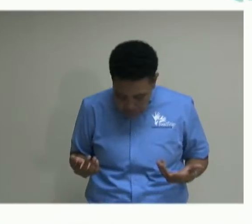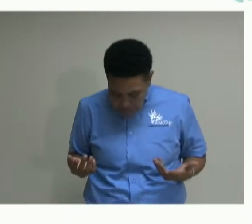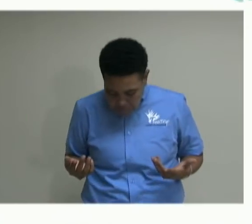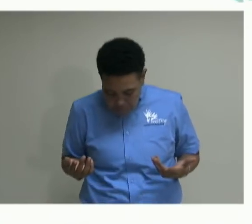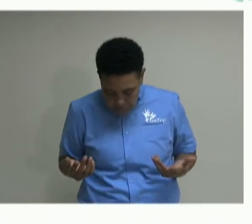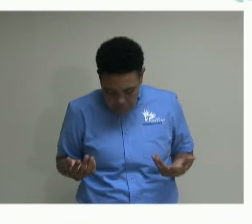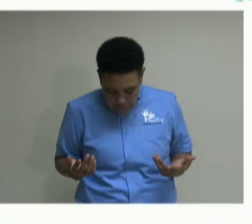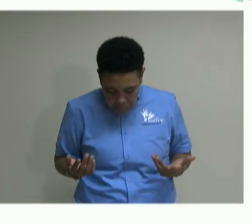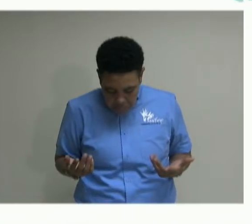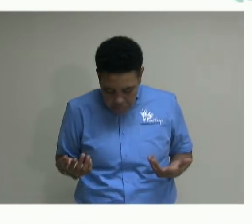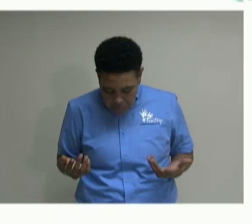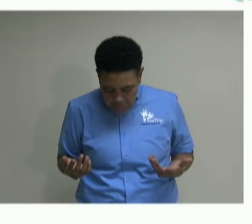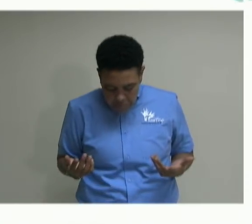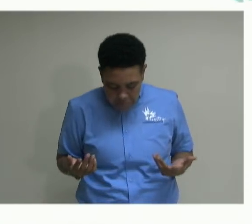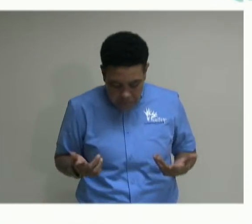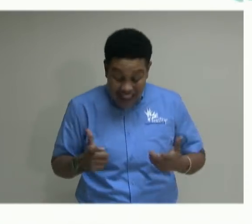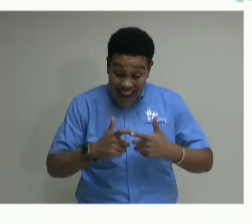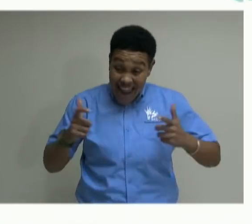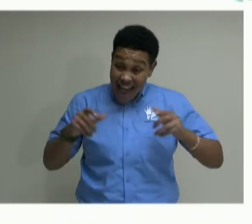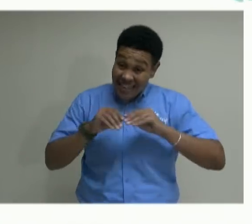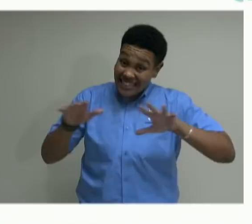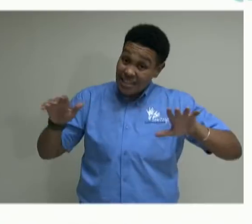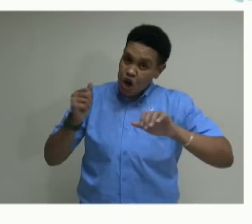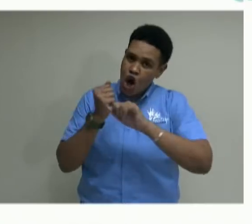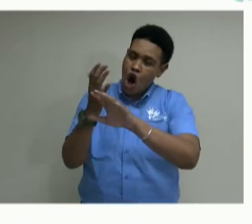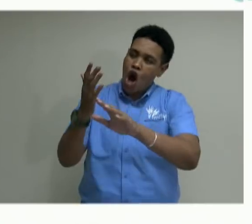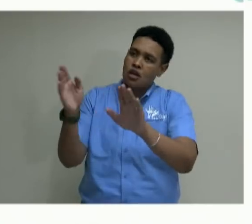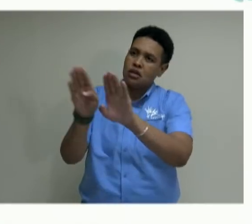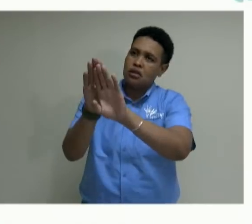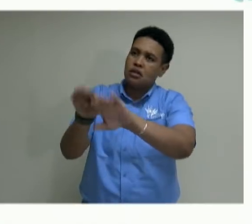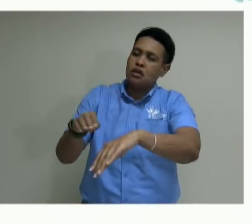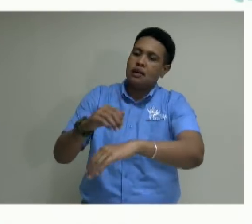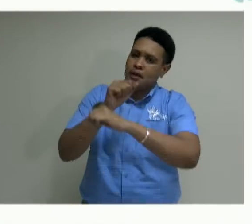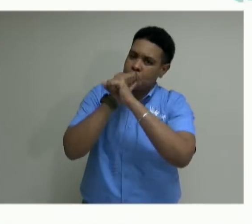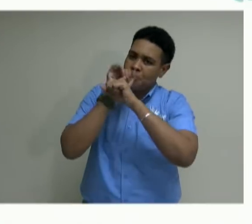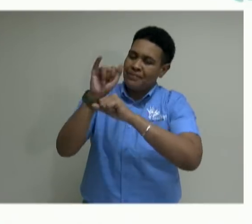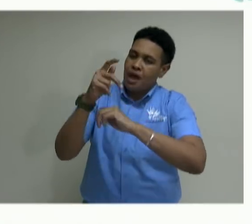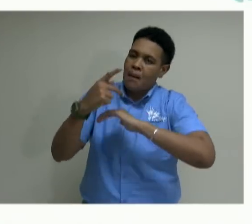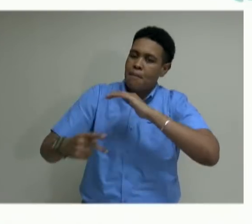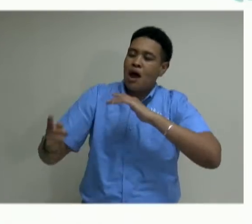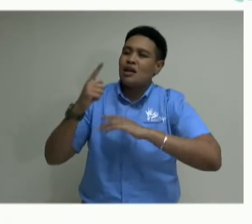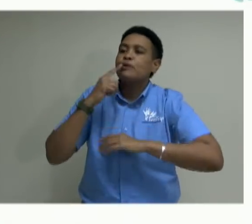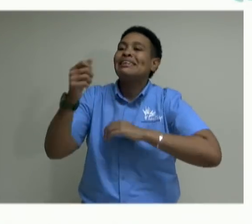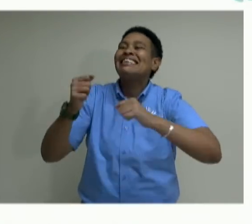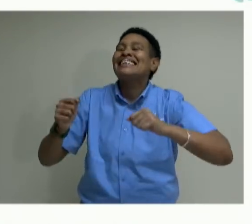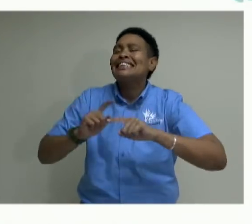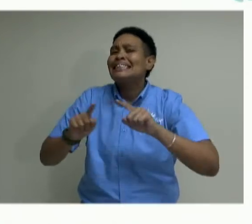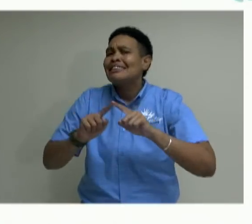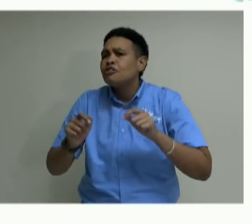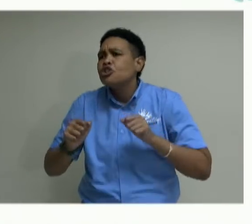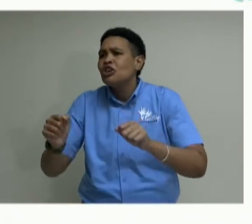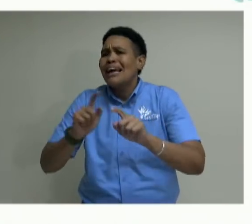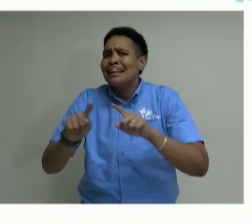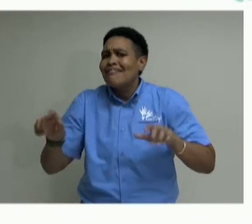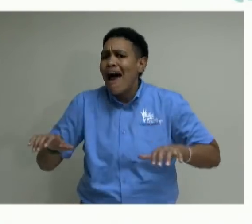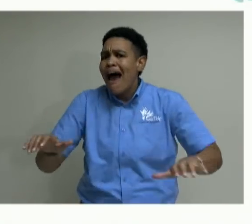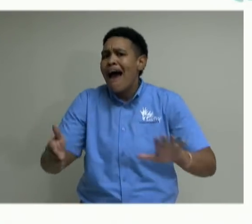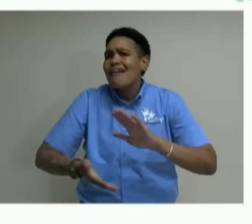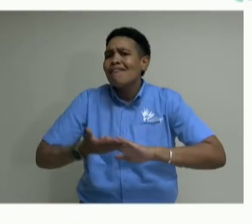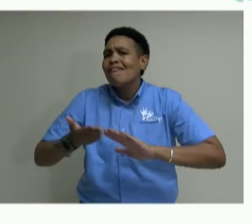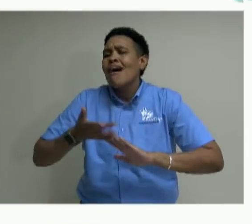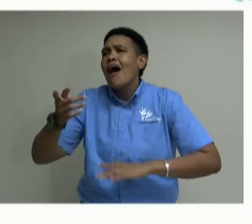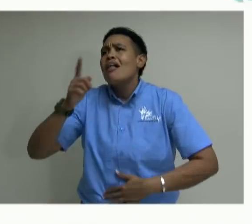a lockdown in that parish. And we would have employed a number of strategies and activities